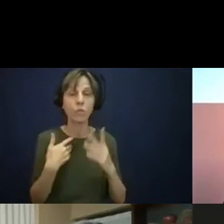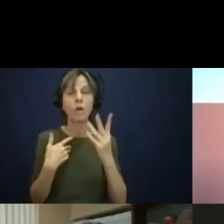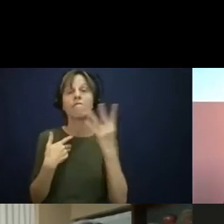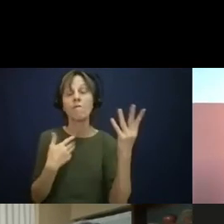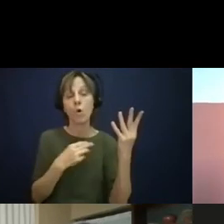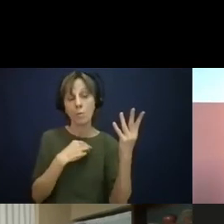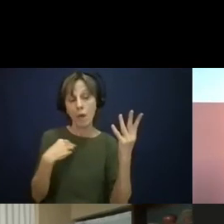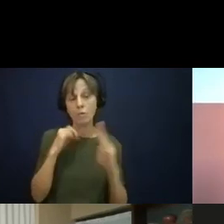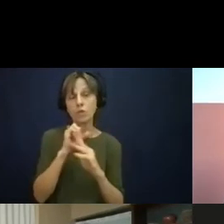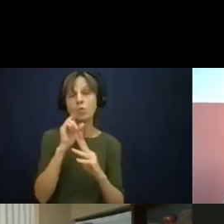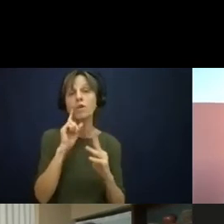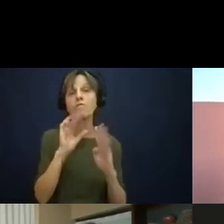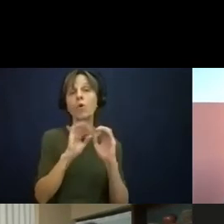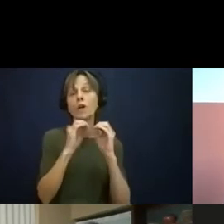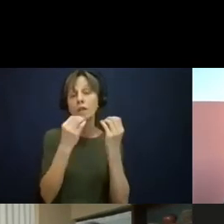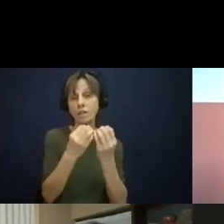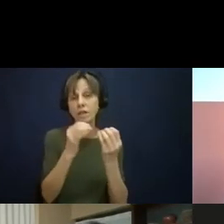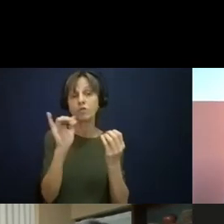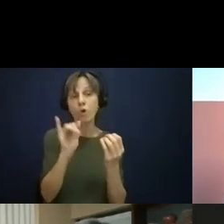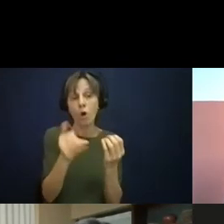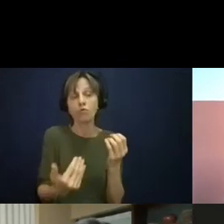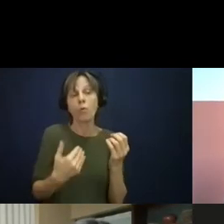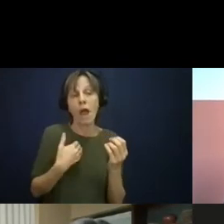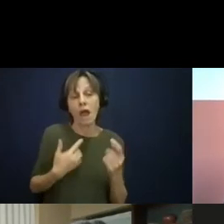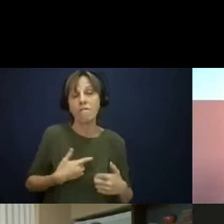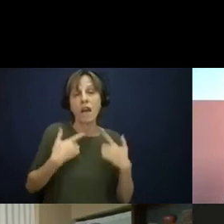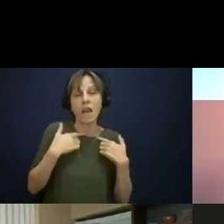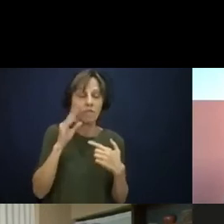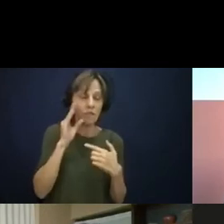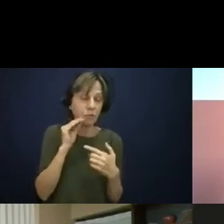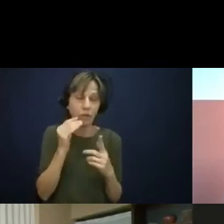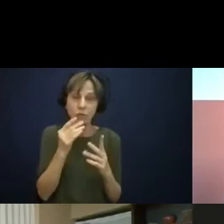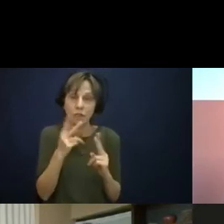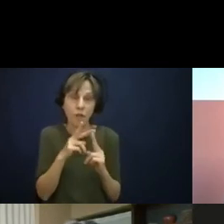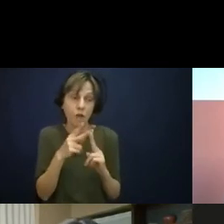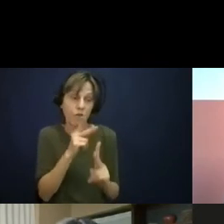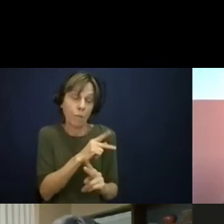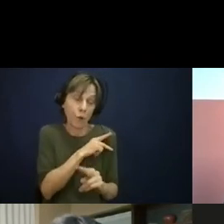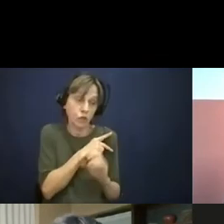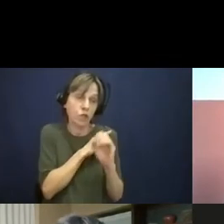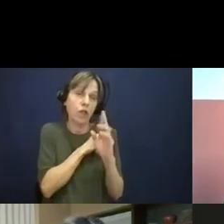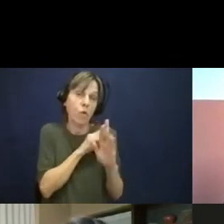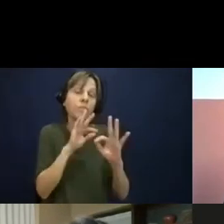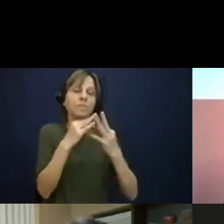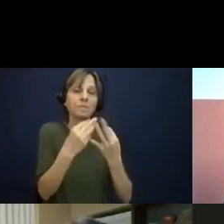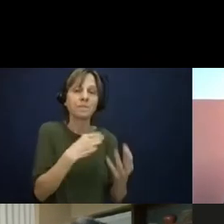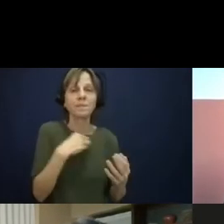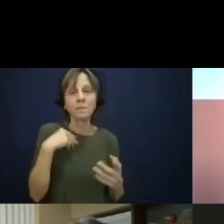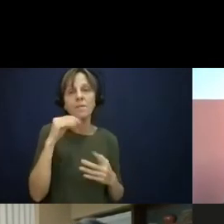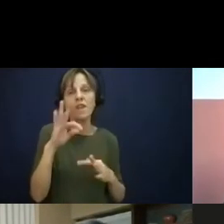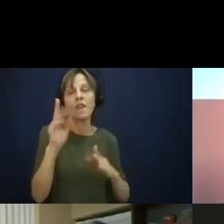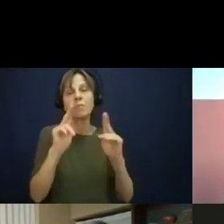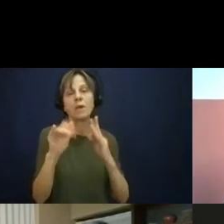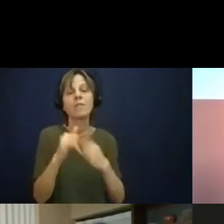for organizations, but also have lived experience either personally or as family members of people who've had that